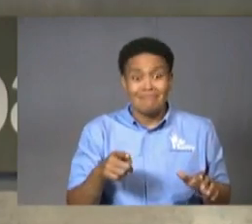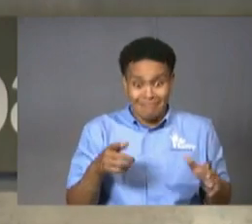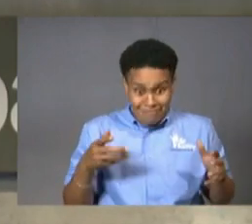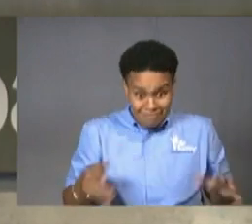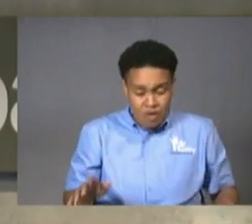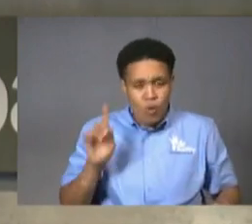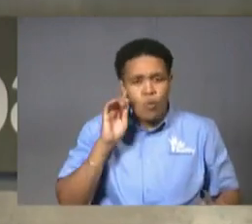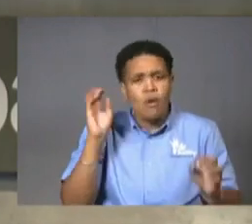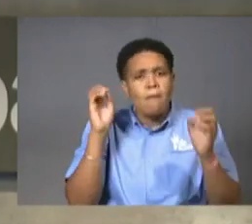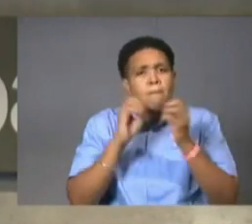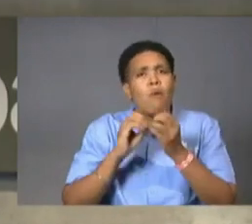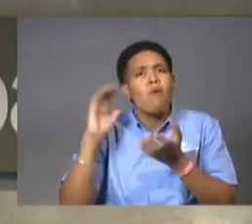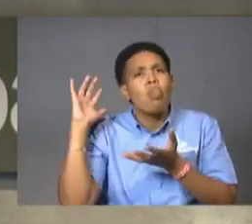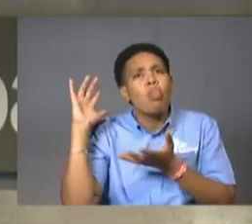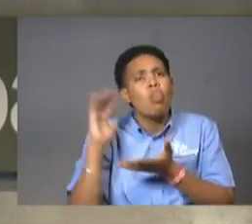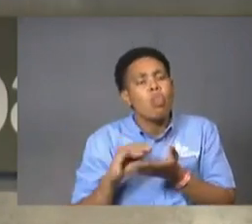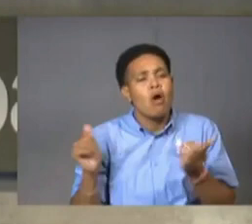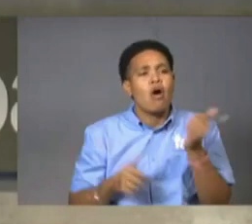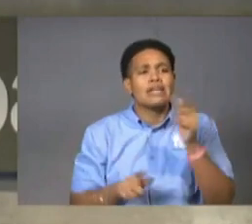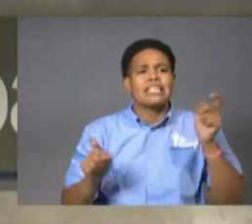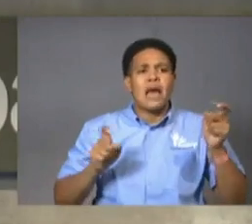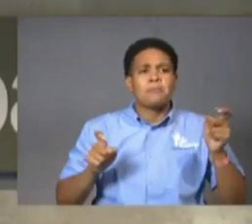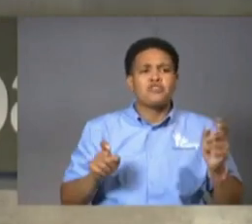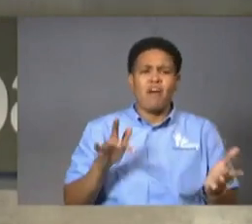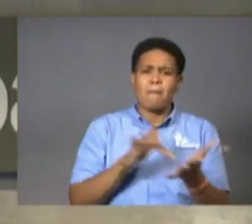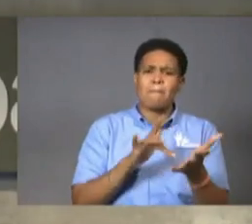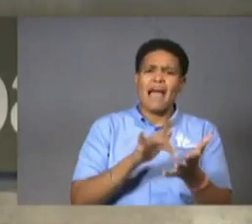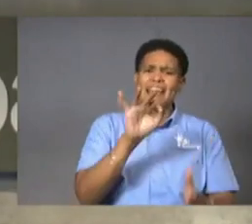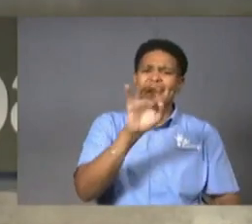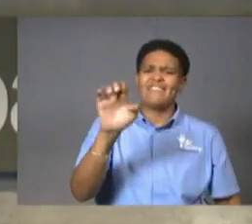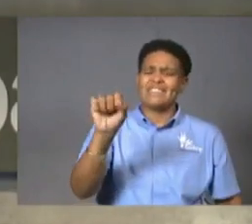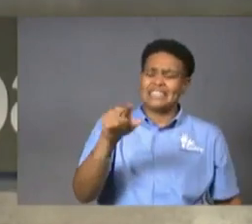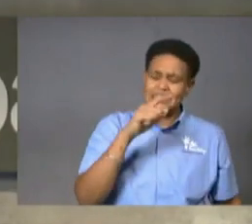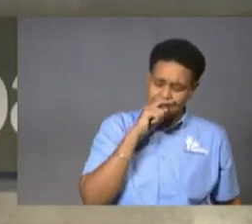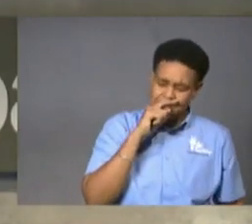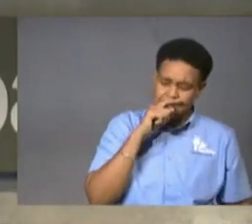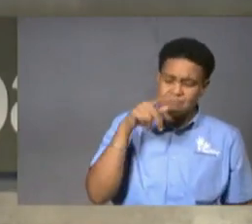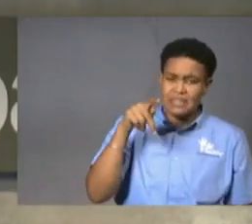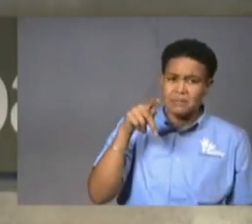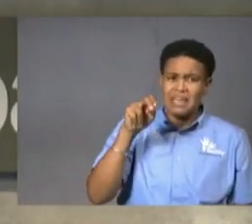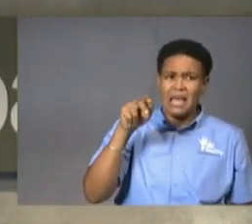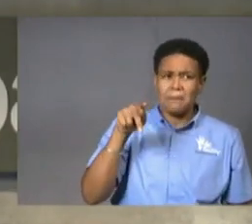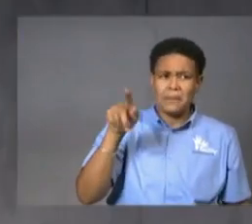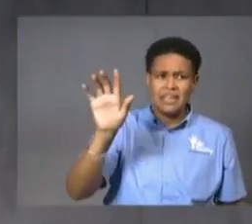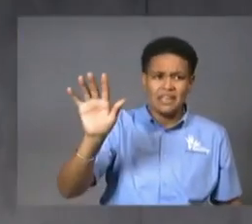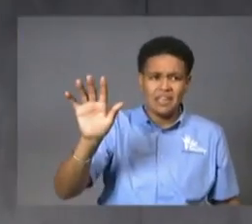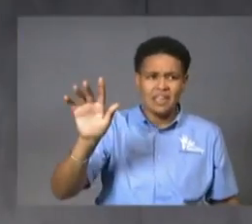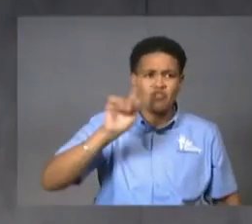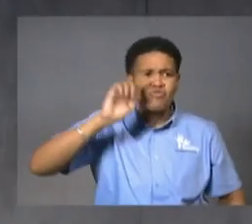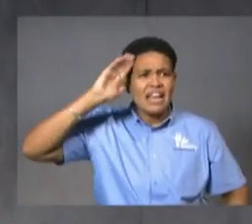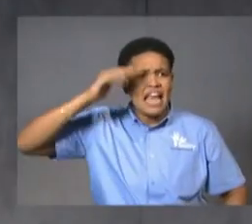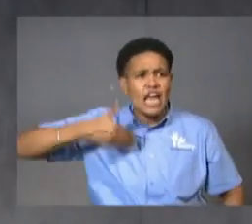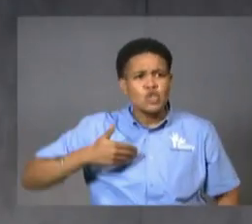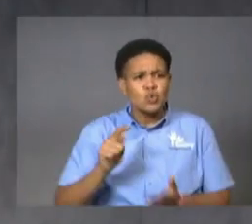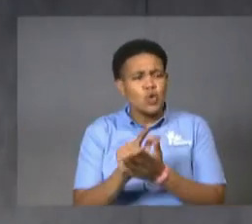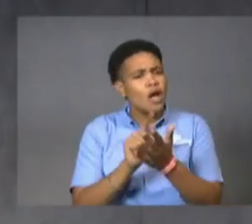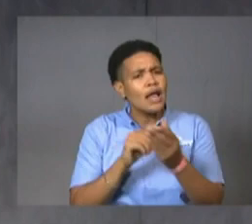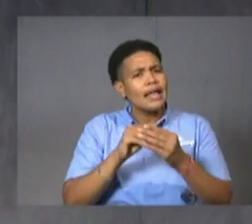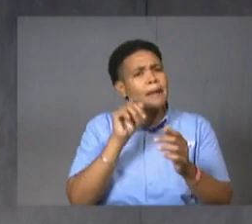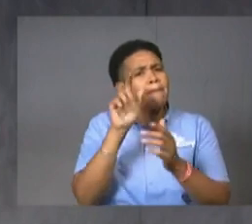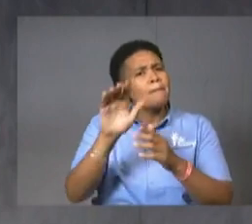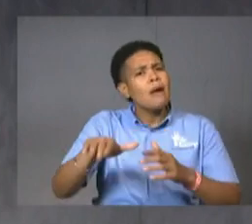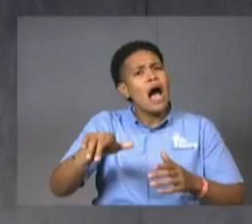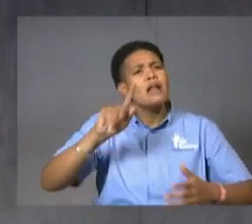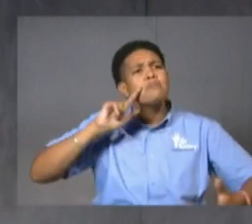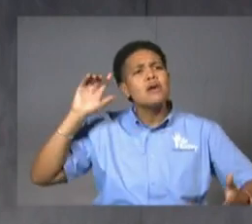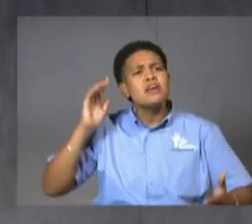administration. With respect to banking fees, the People's National Party, the PNP, introduced a bill in Parliament that